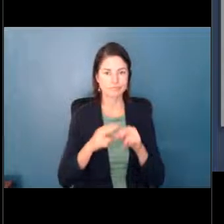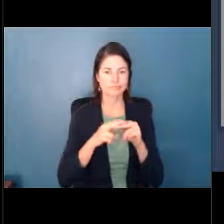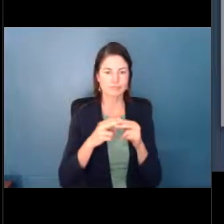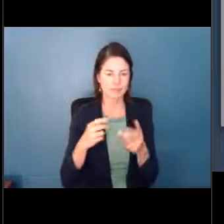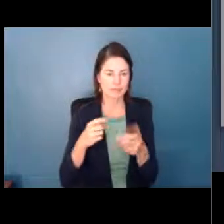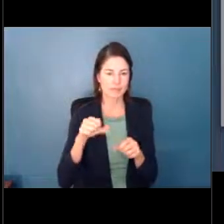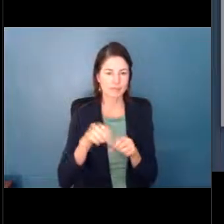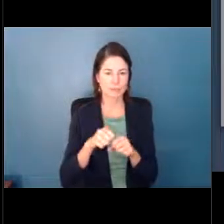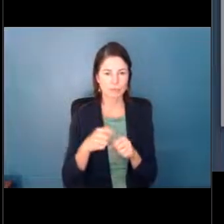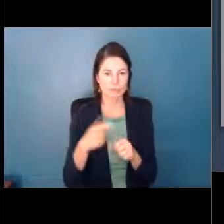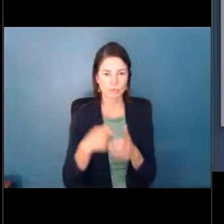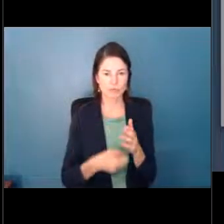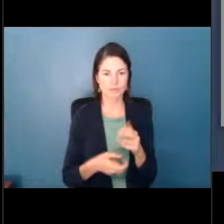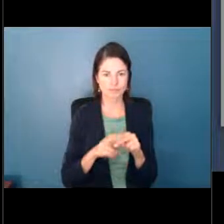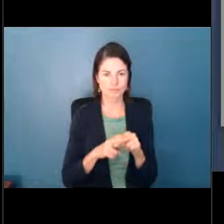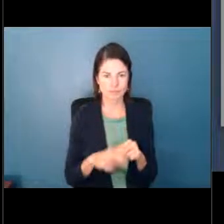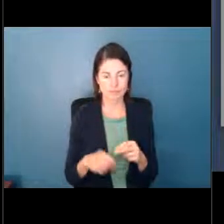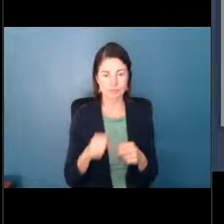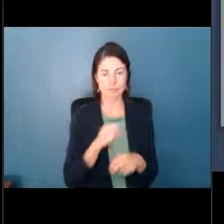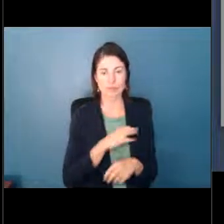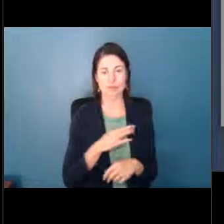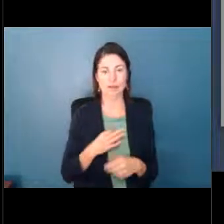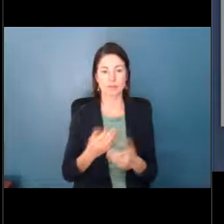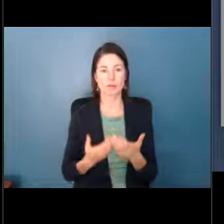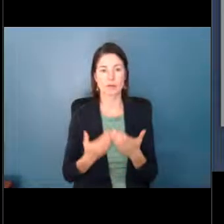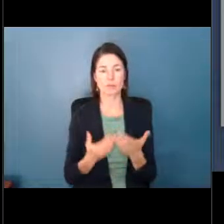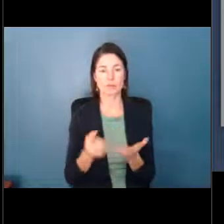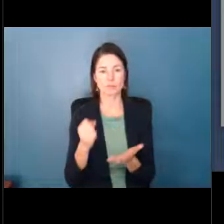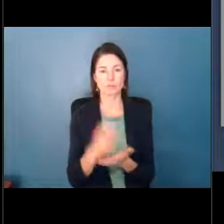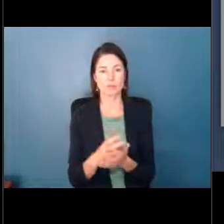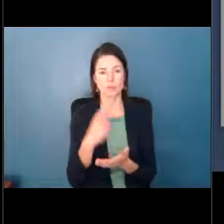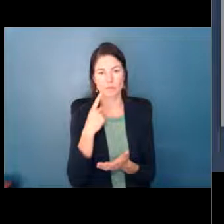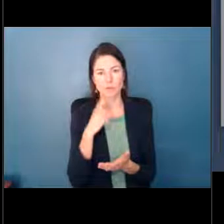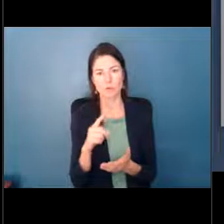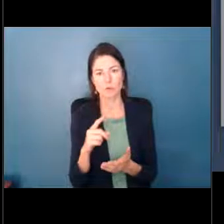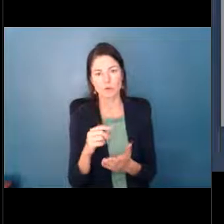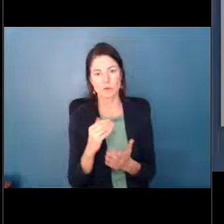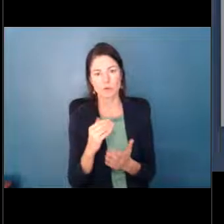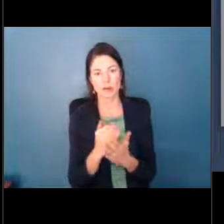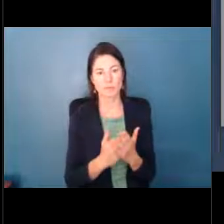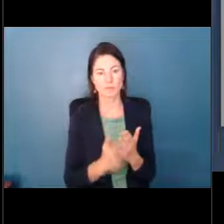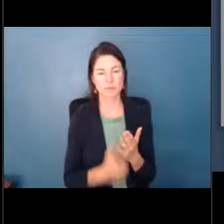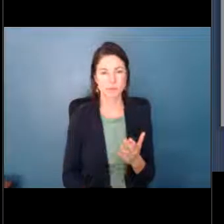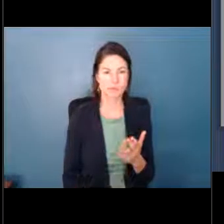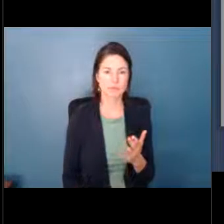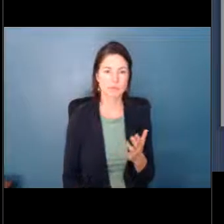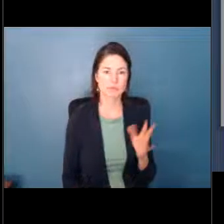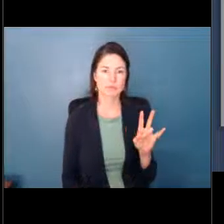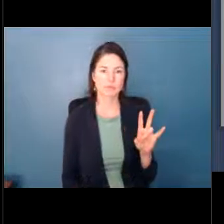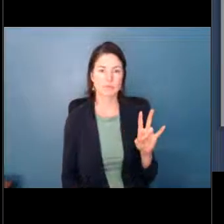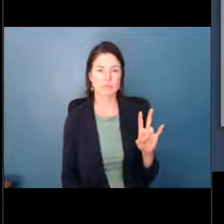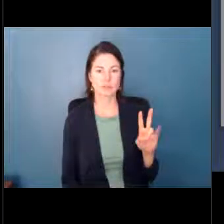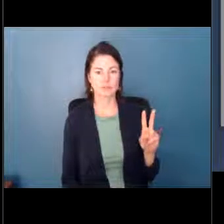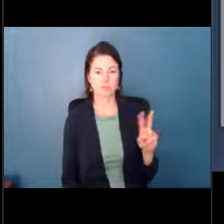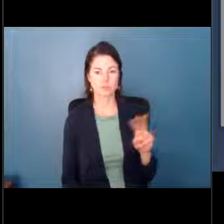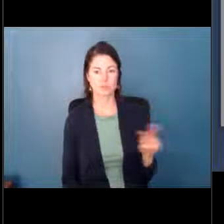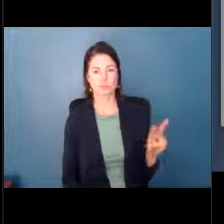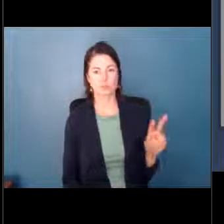prices. Staff recommends approval for items 72 through